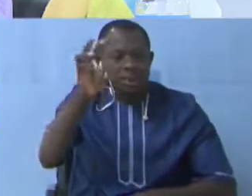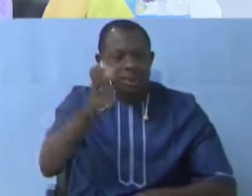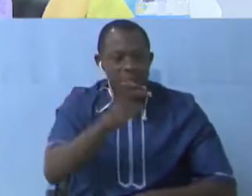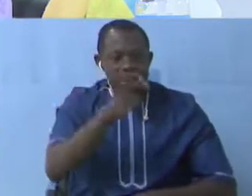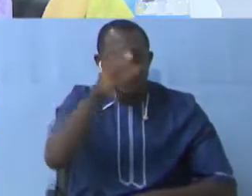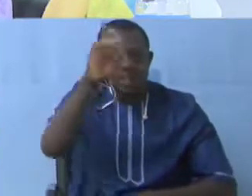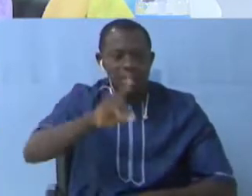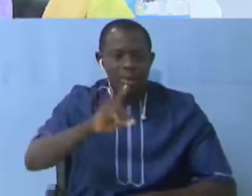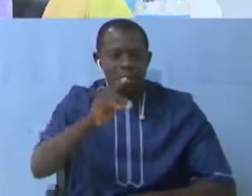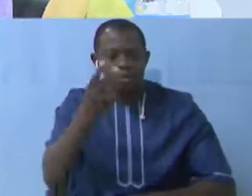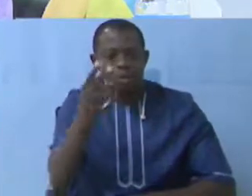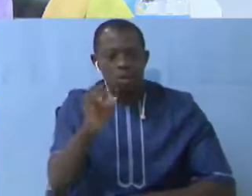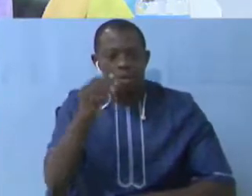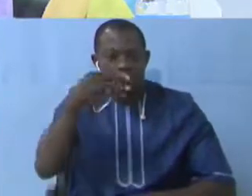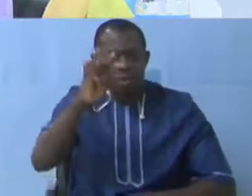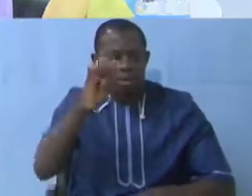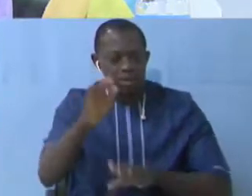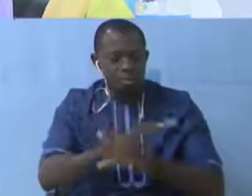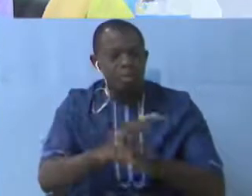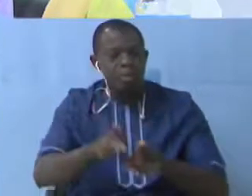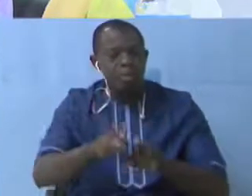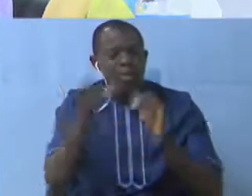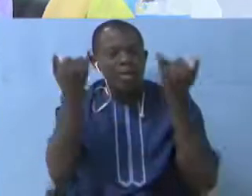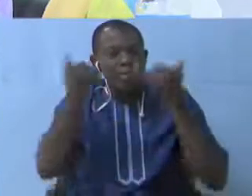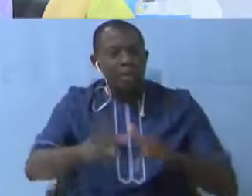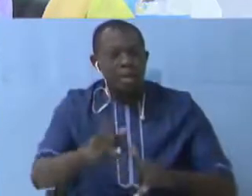2014. After that, there have been a lot of